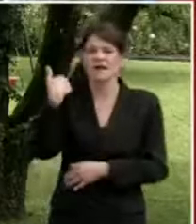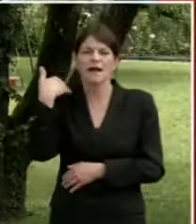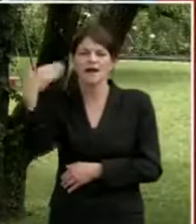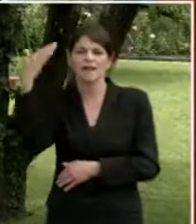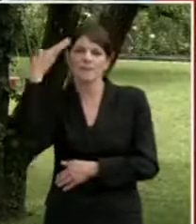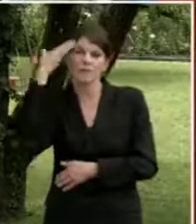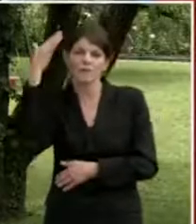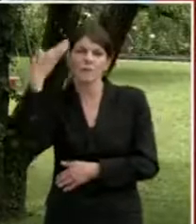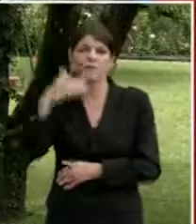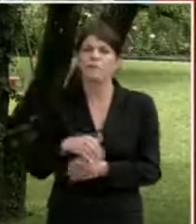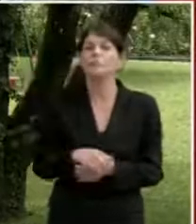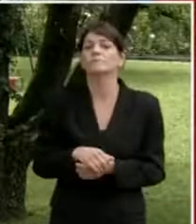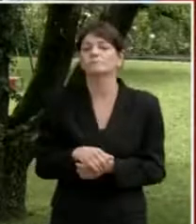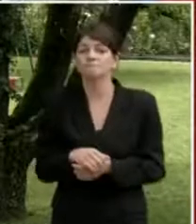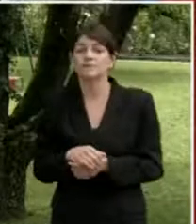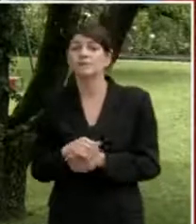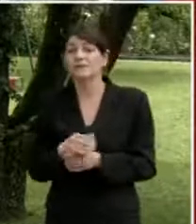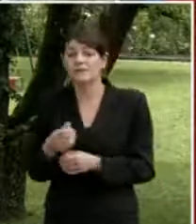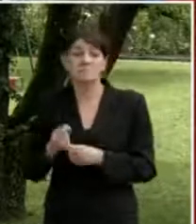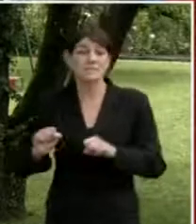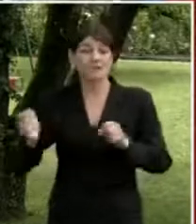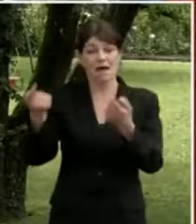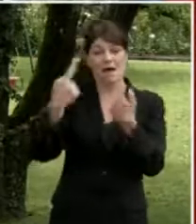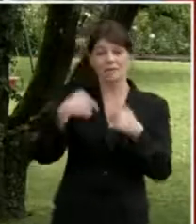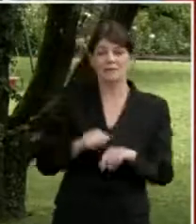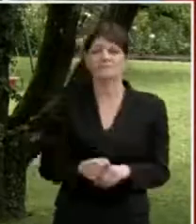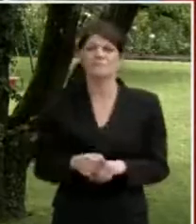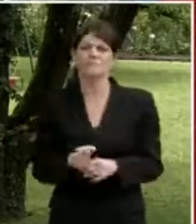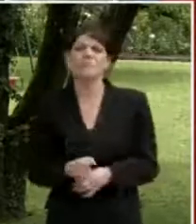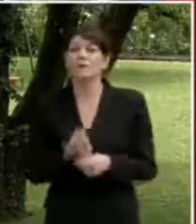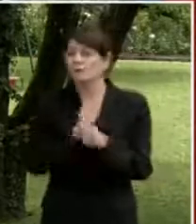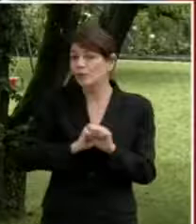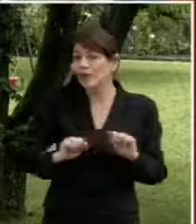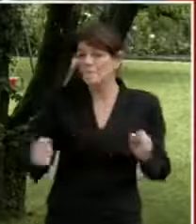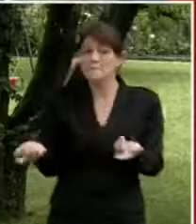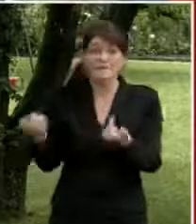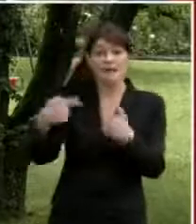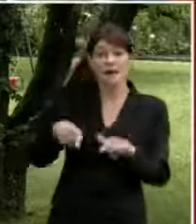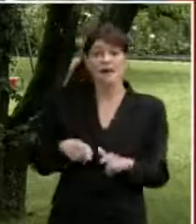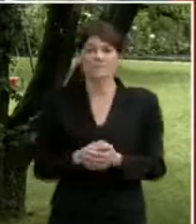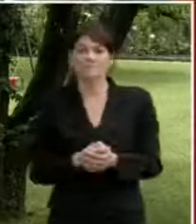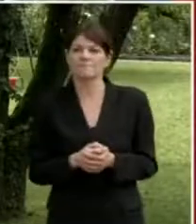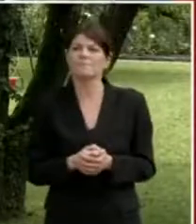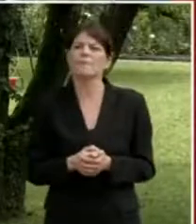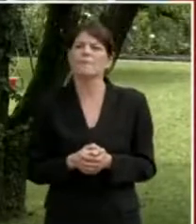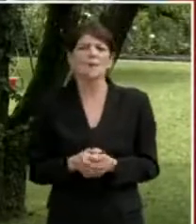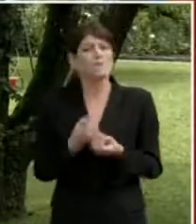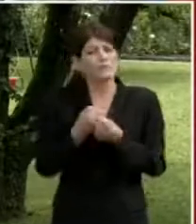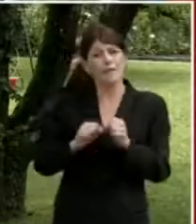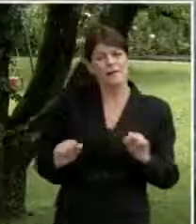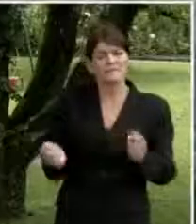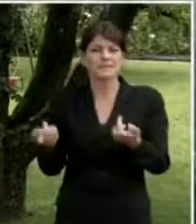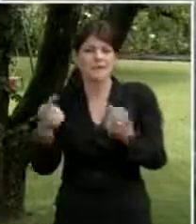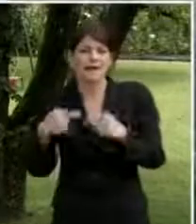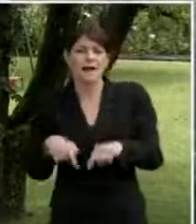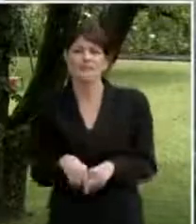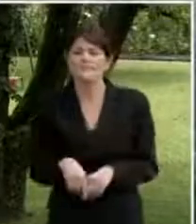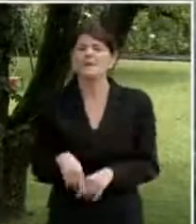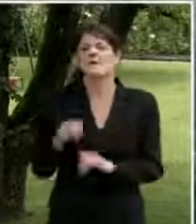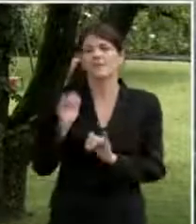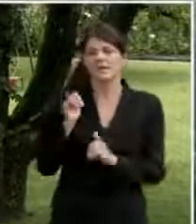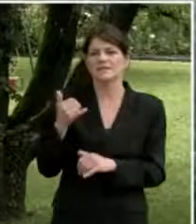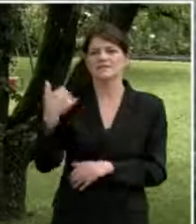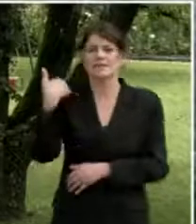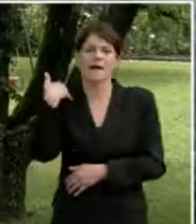yes, I know. Freedom is coming, freedom is coming. Freedom is